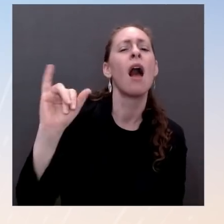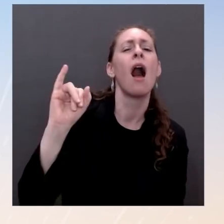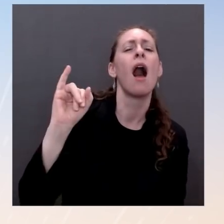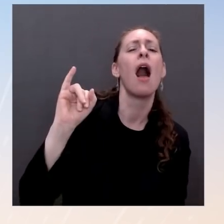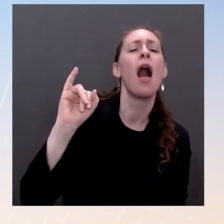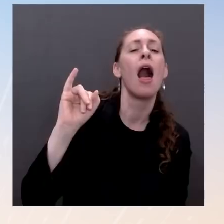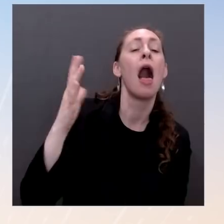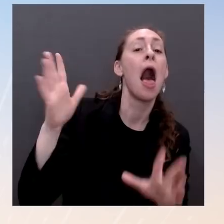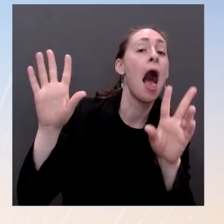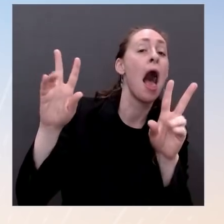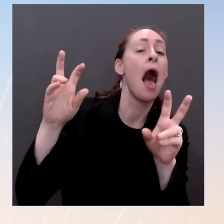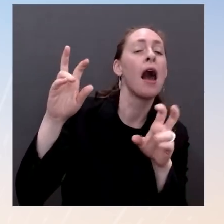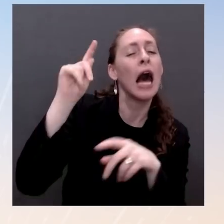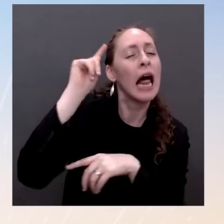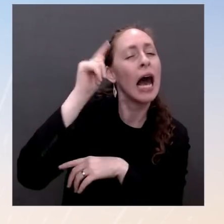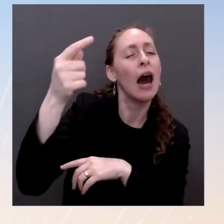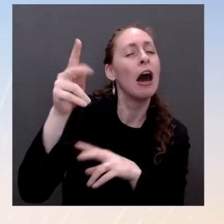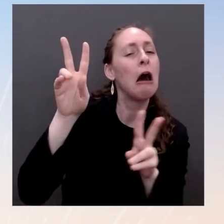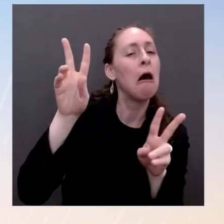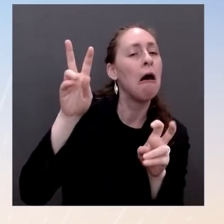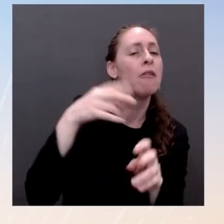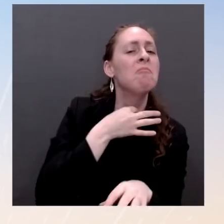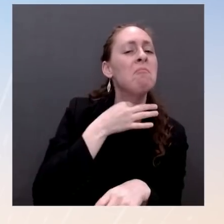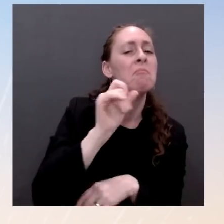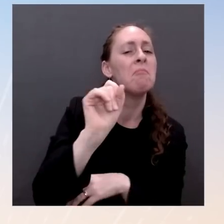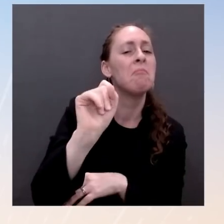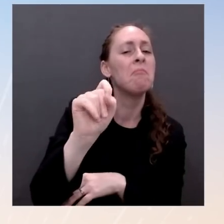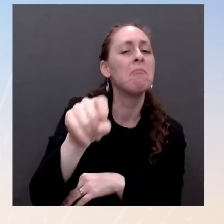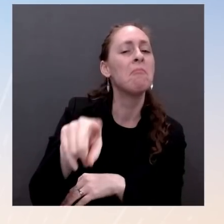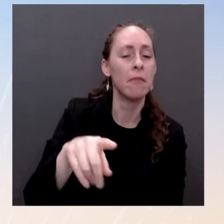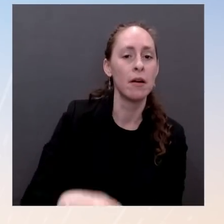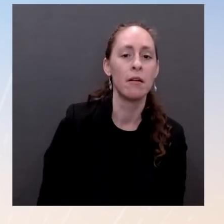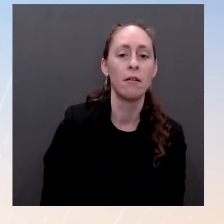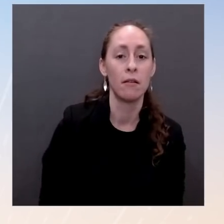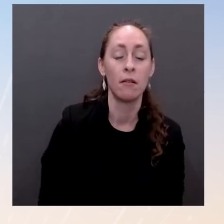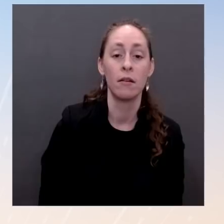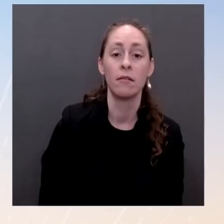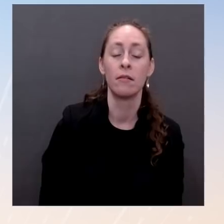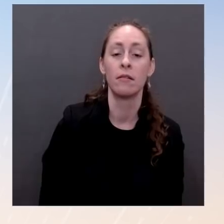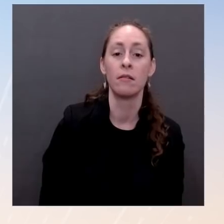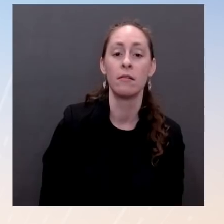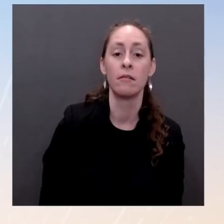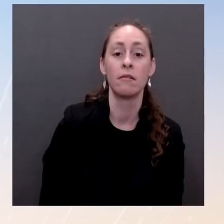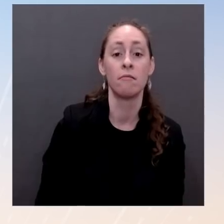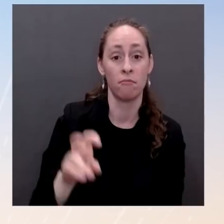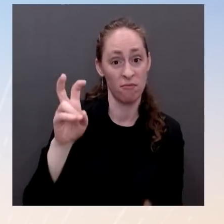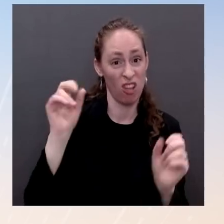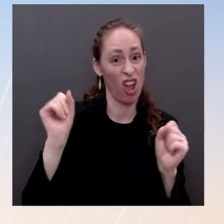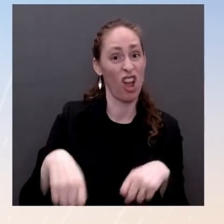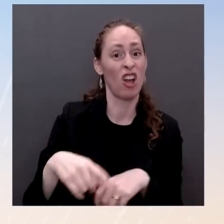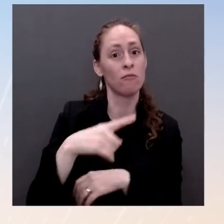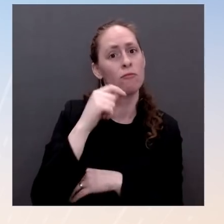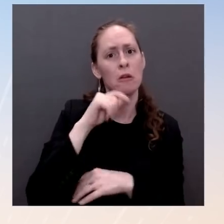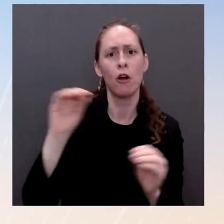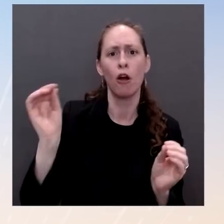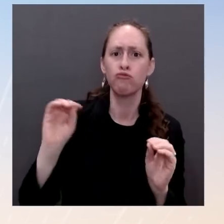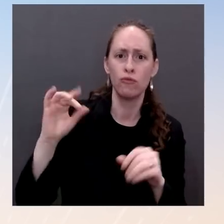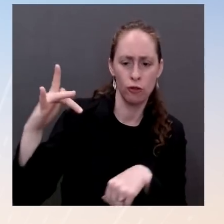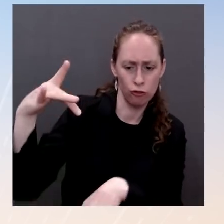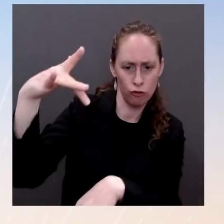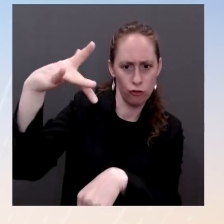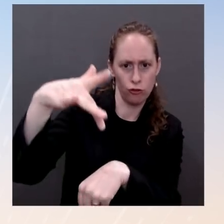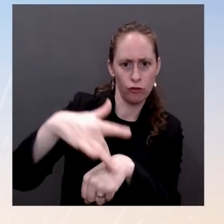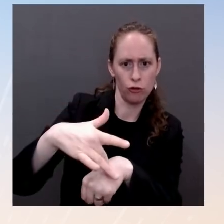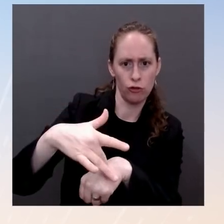aggressive. Yeah. Including cyber, including there's this step that their Congress has taken on